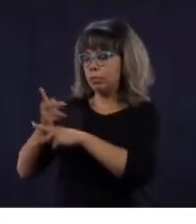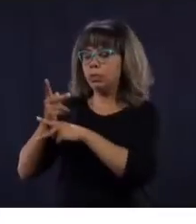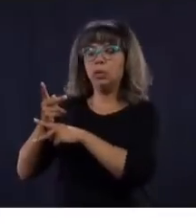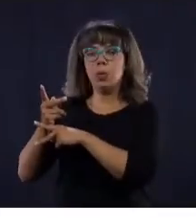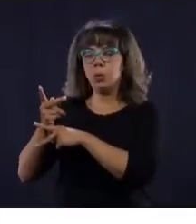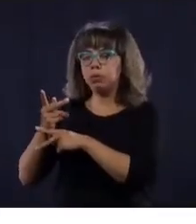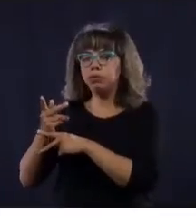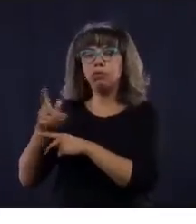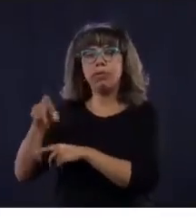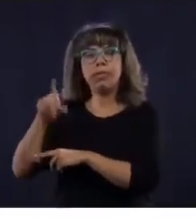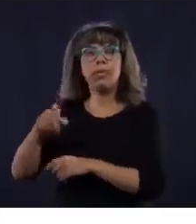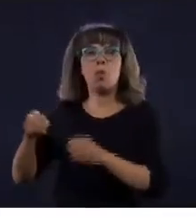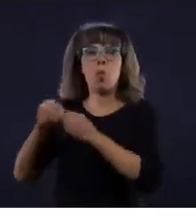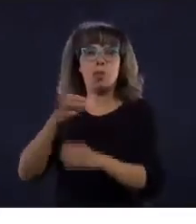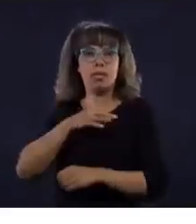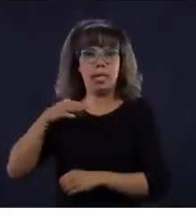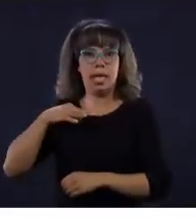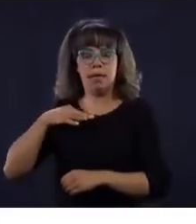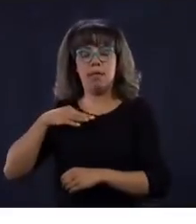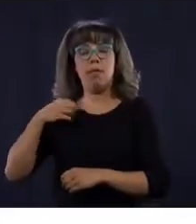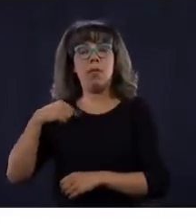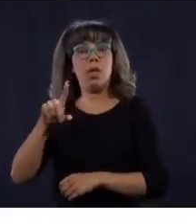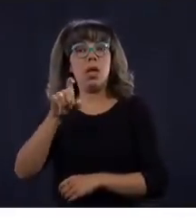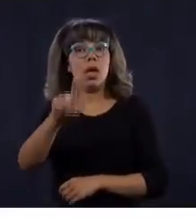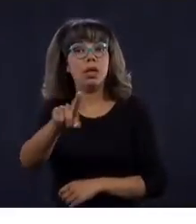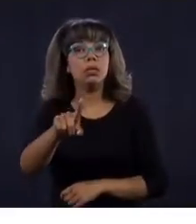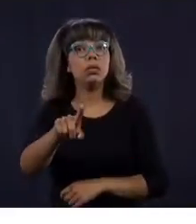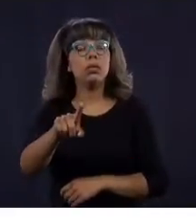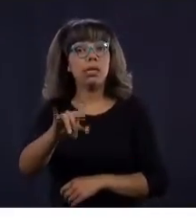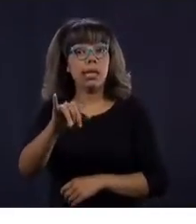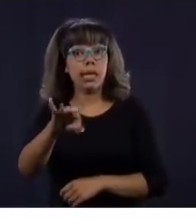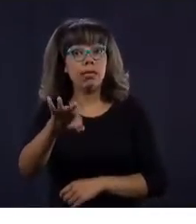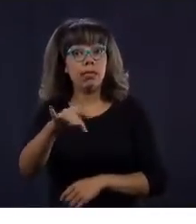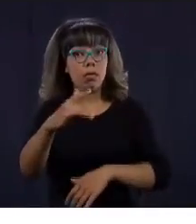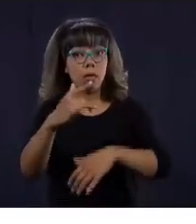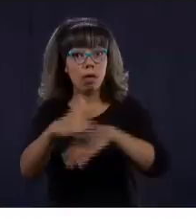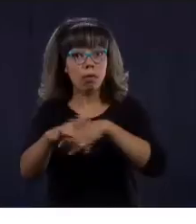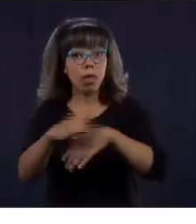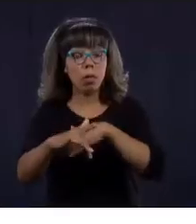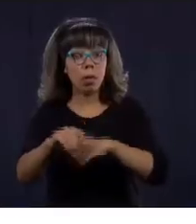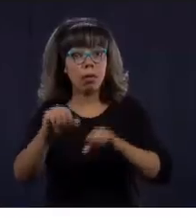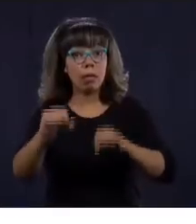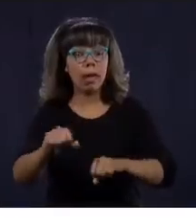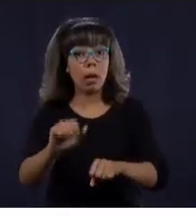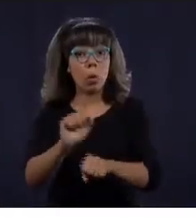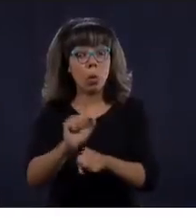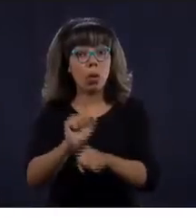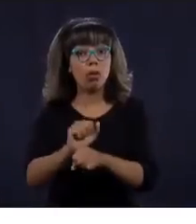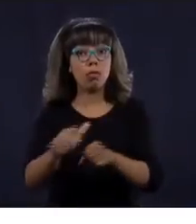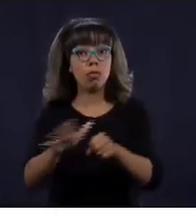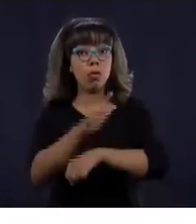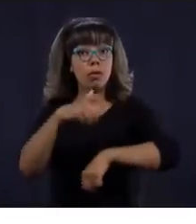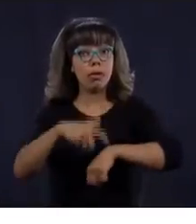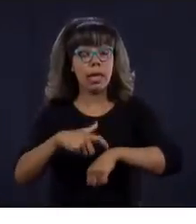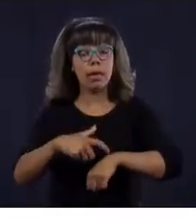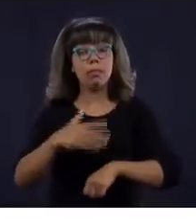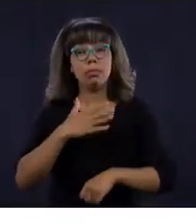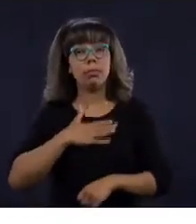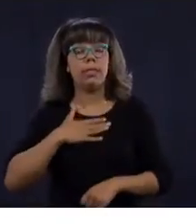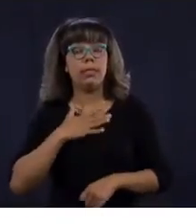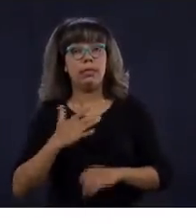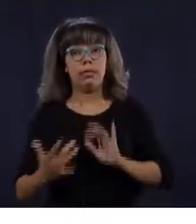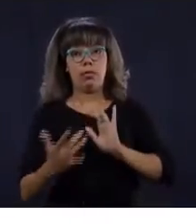Montreal region. This is why I'm announcing today that we're pushing back the reopening